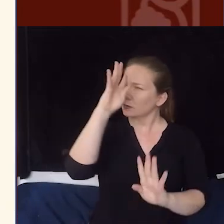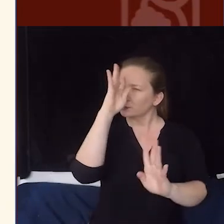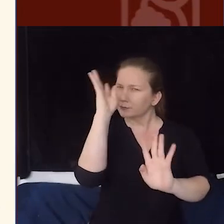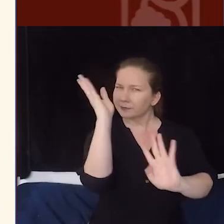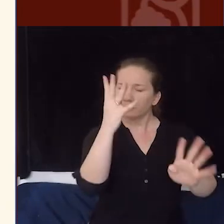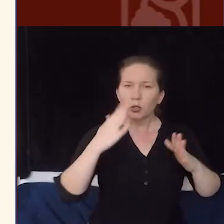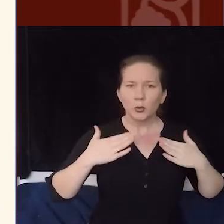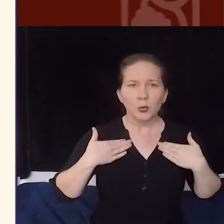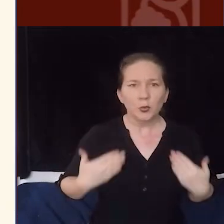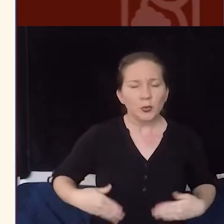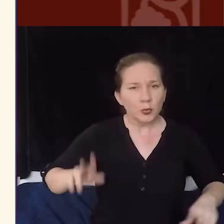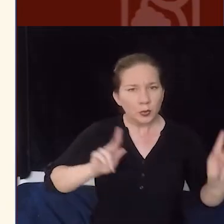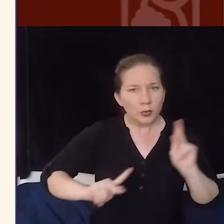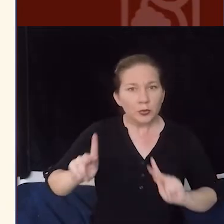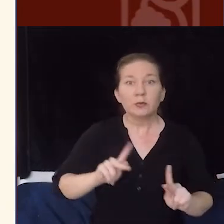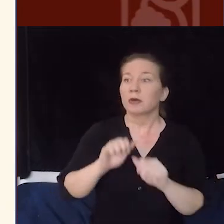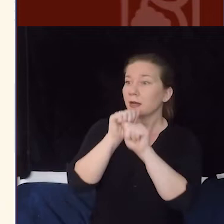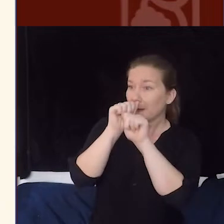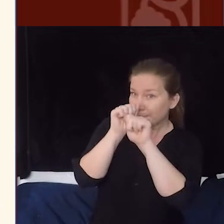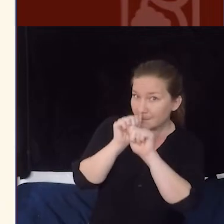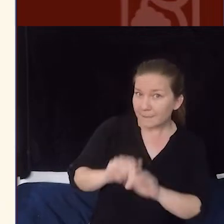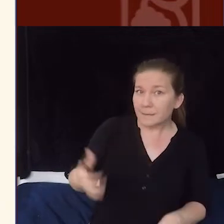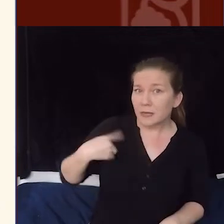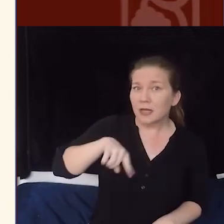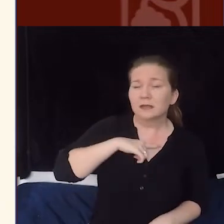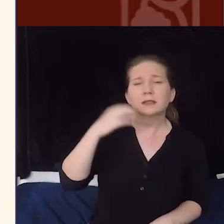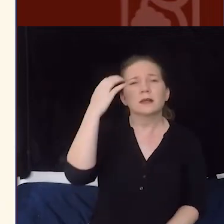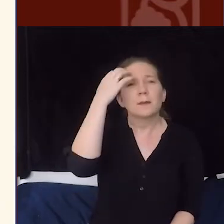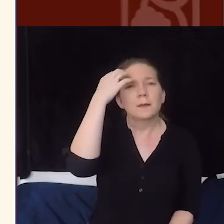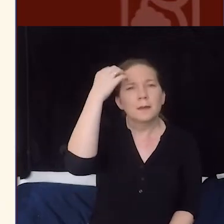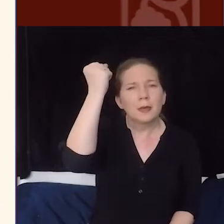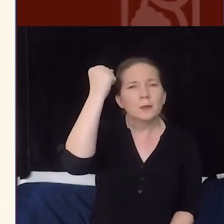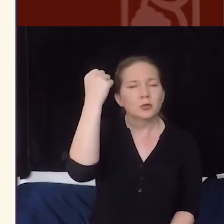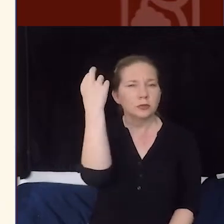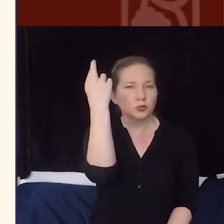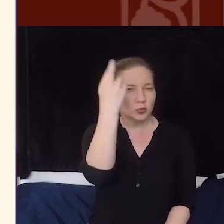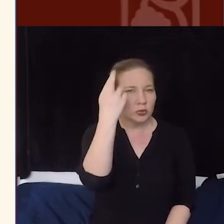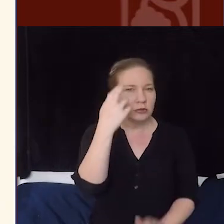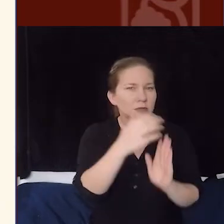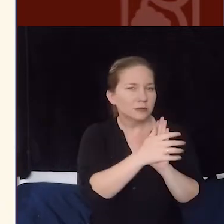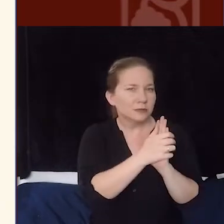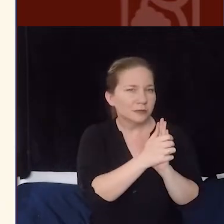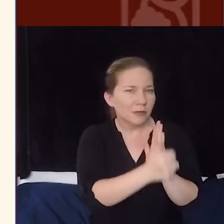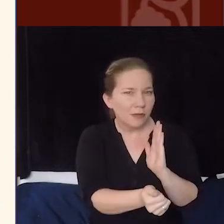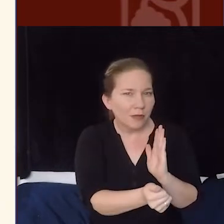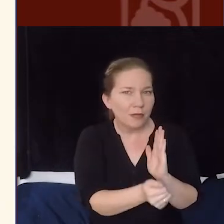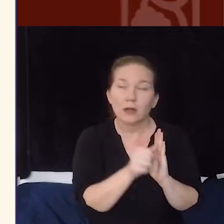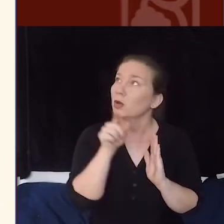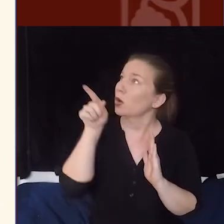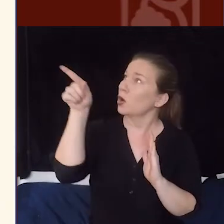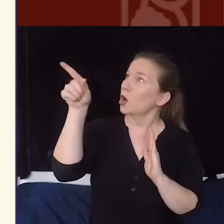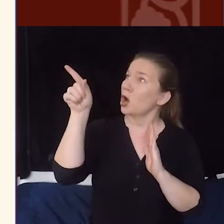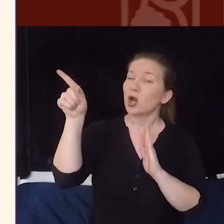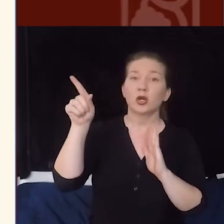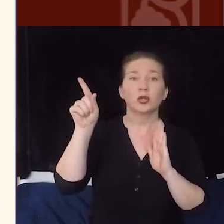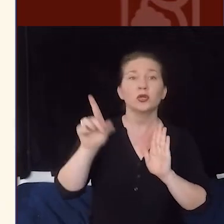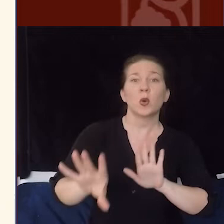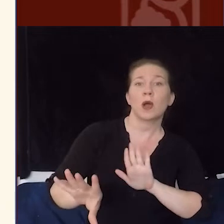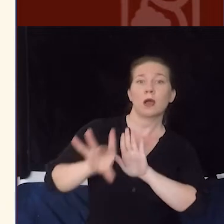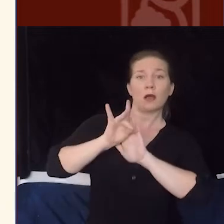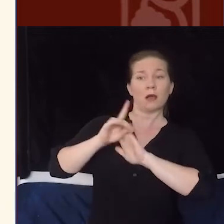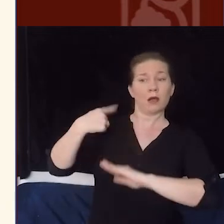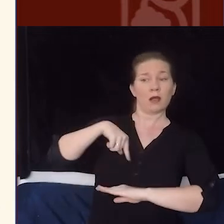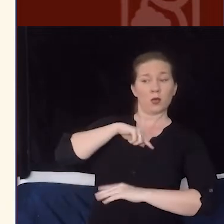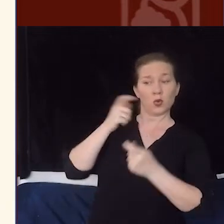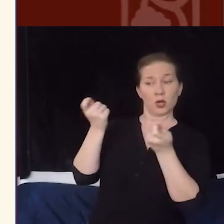race and blessed us with memory, reason, and skill. You made us the rulers of creation, but we